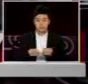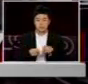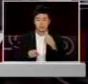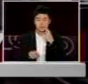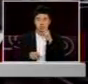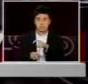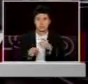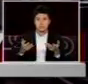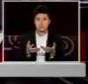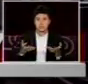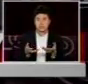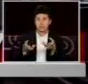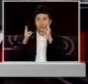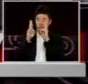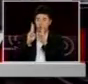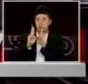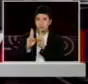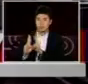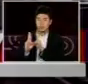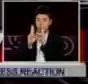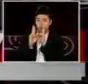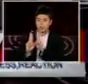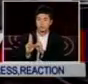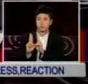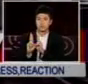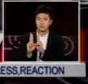the Honorable